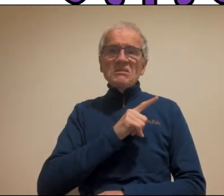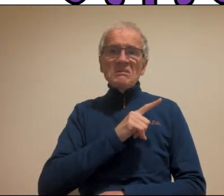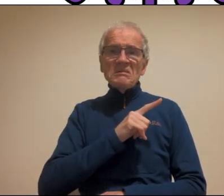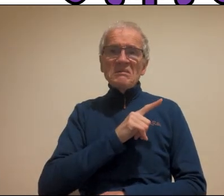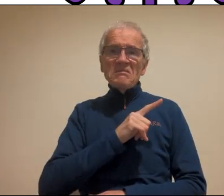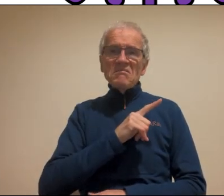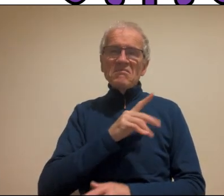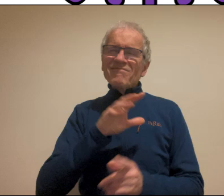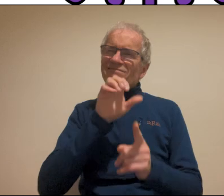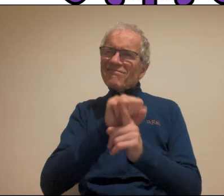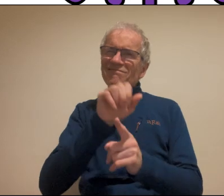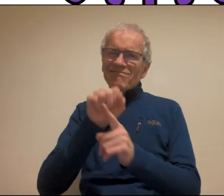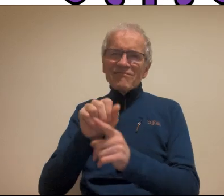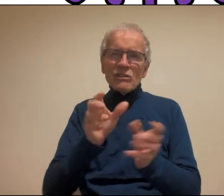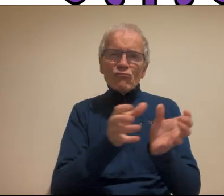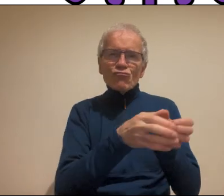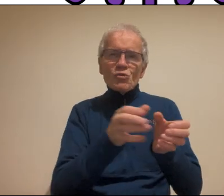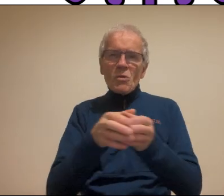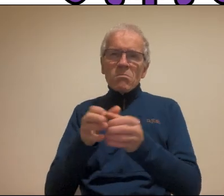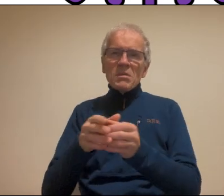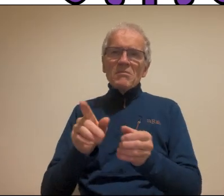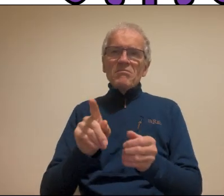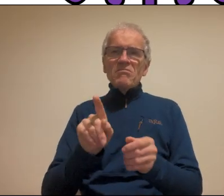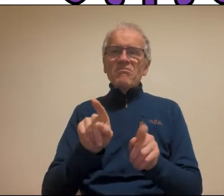bodily function.